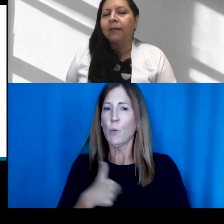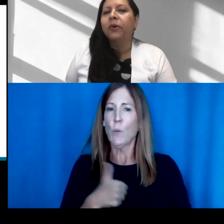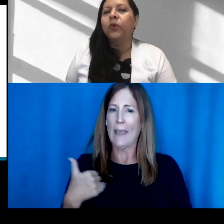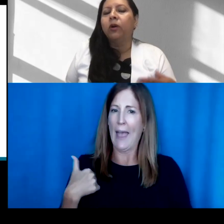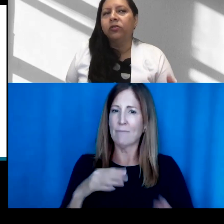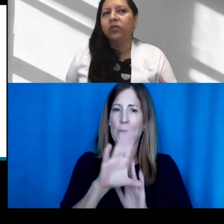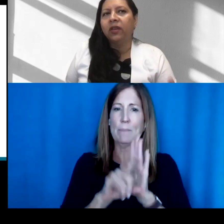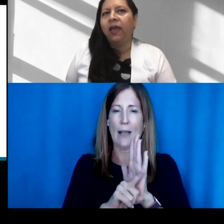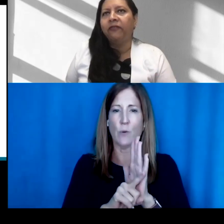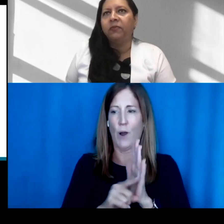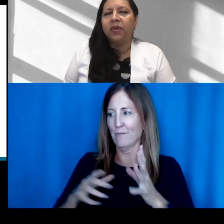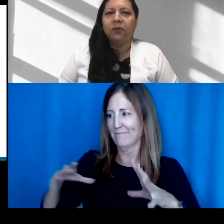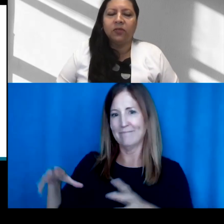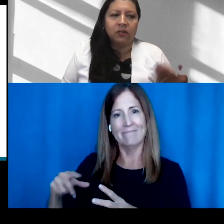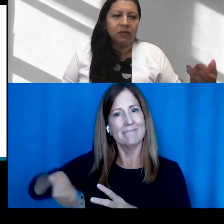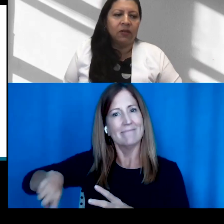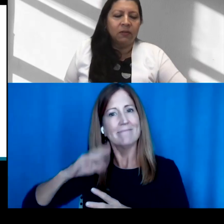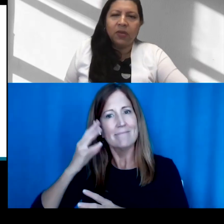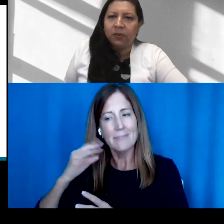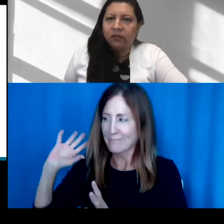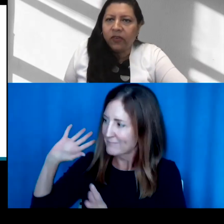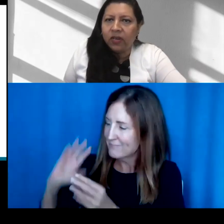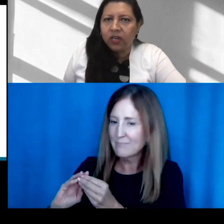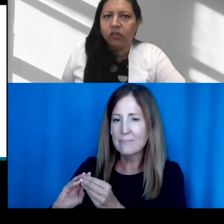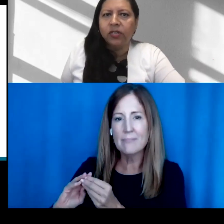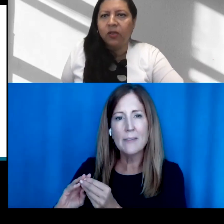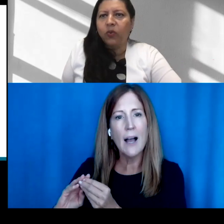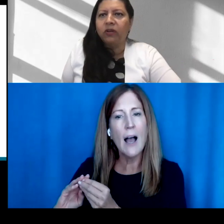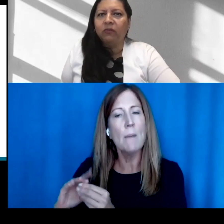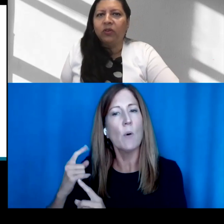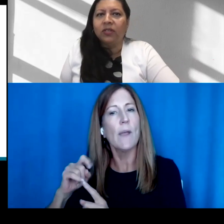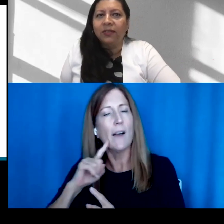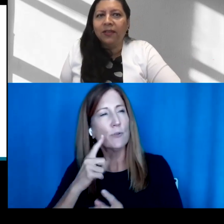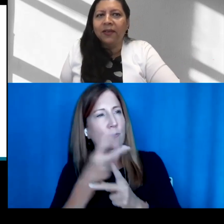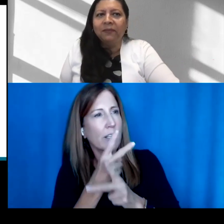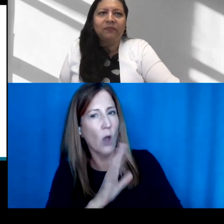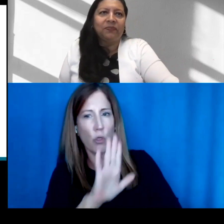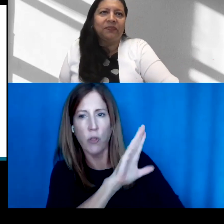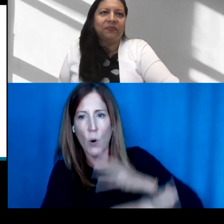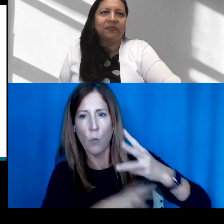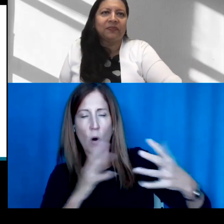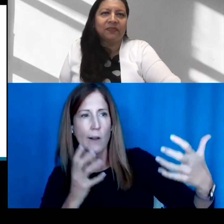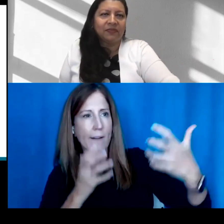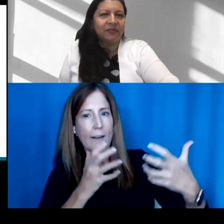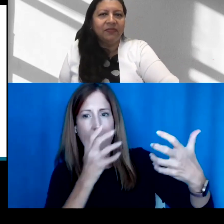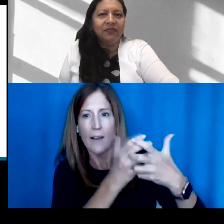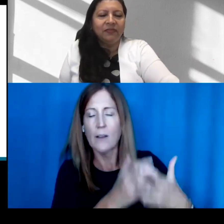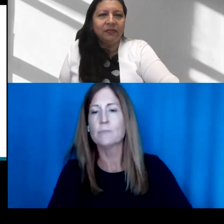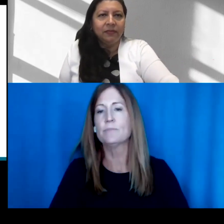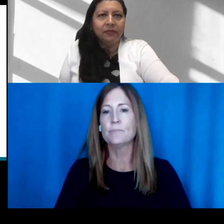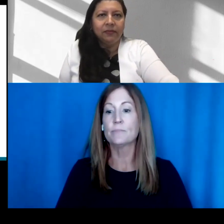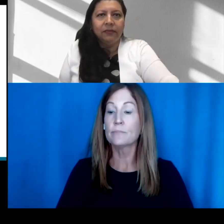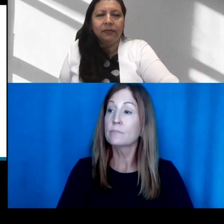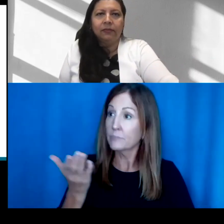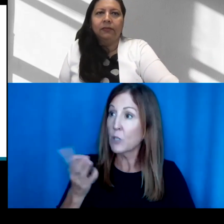background, but we also then have to be able to fit in and understand their world. Yolanda? Yeah, so